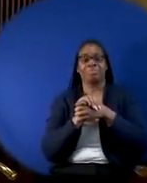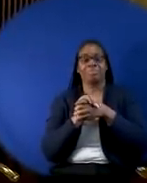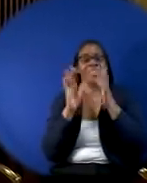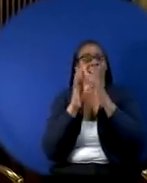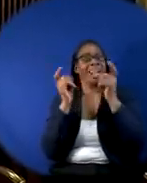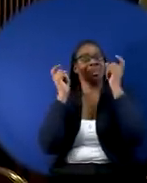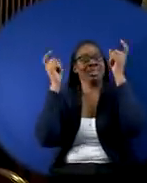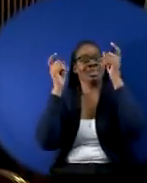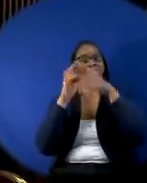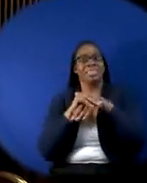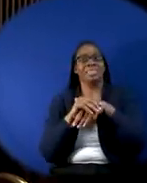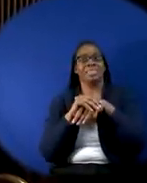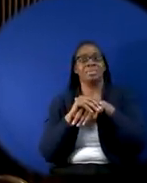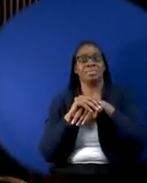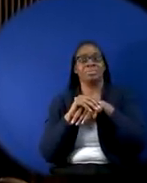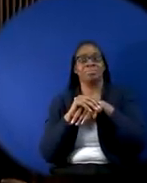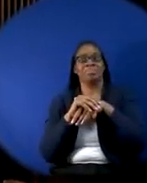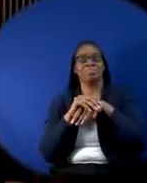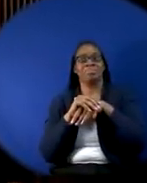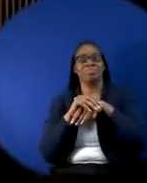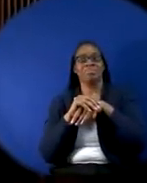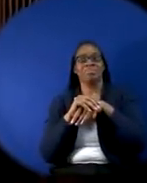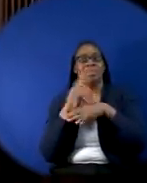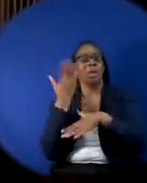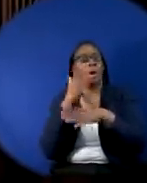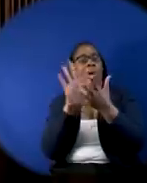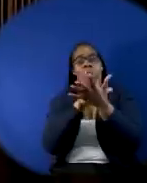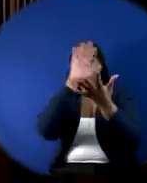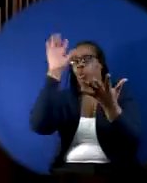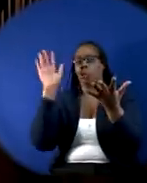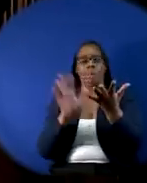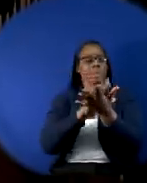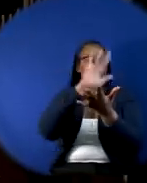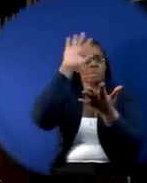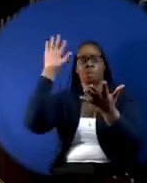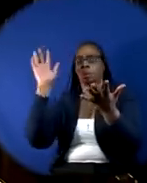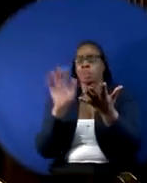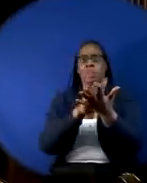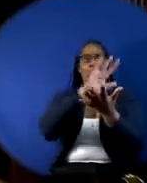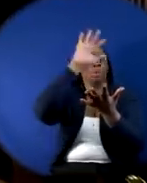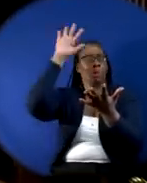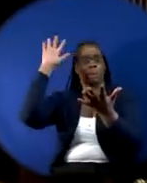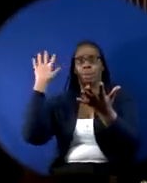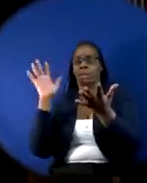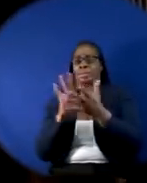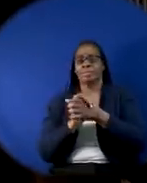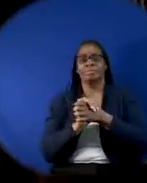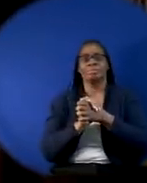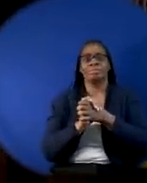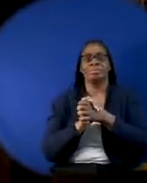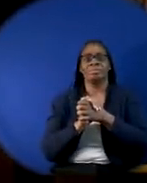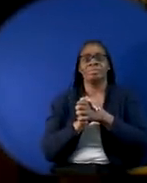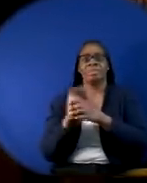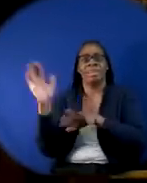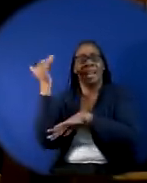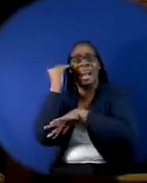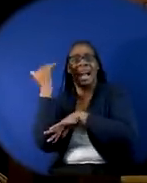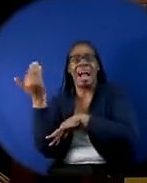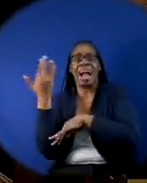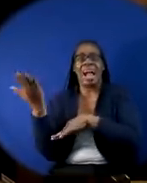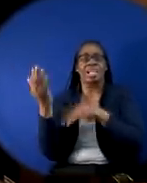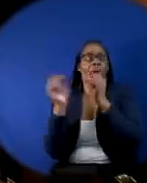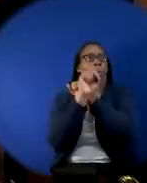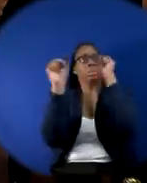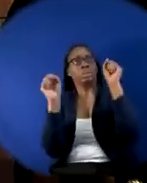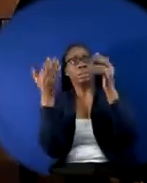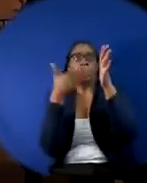Hallelujah. Hallelujah. Oh, glory, glory, glory, glory, glory, glory. I know they were saying it